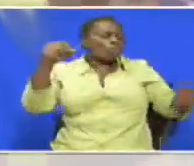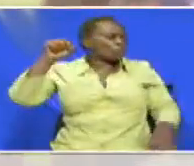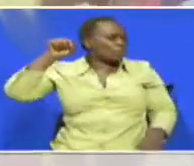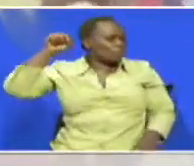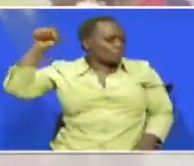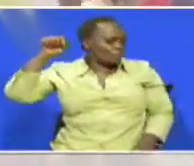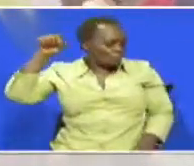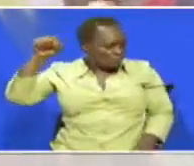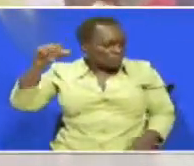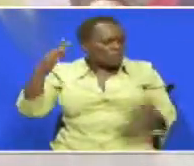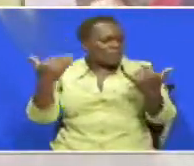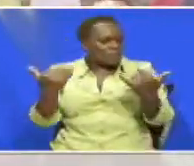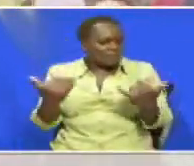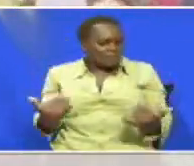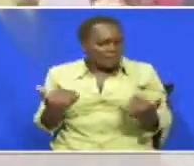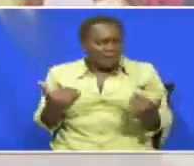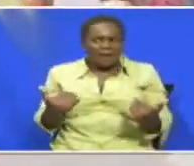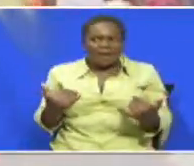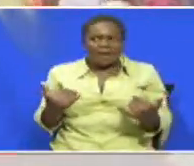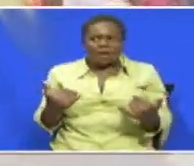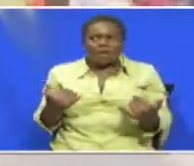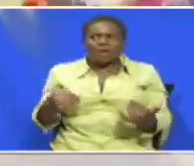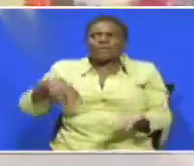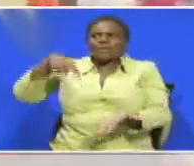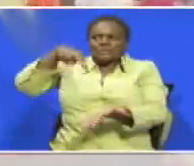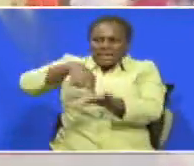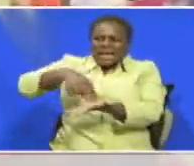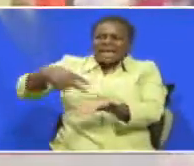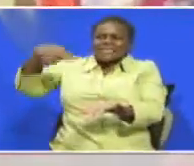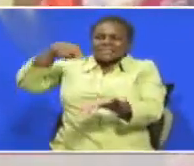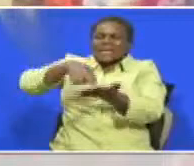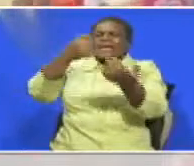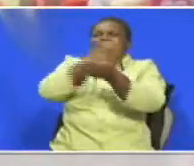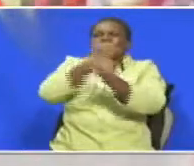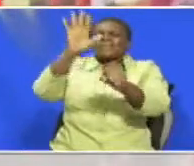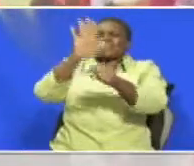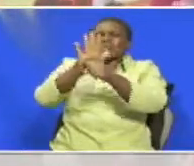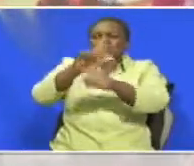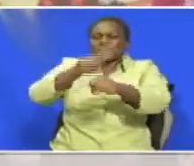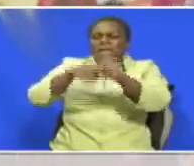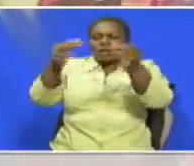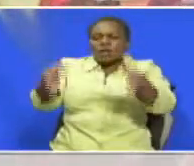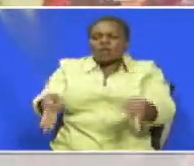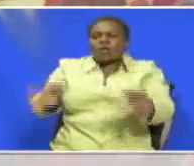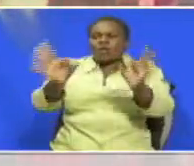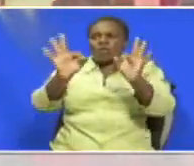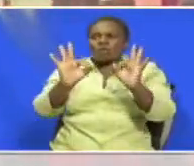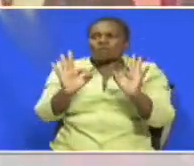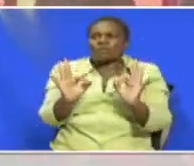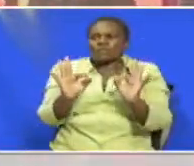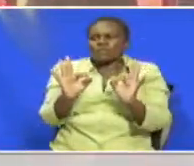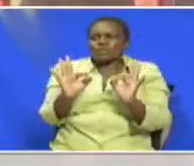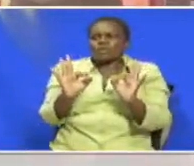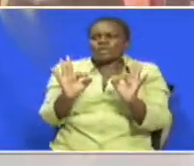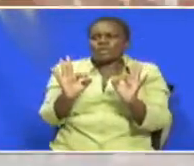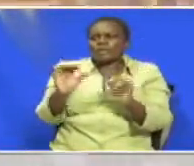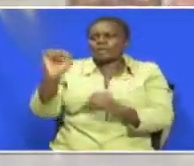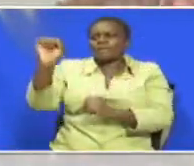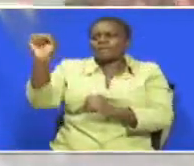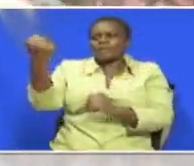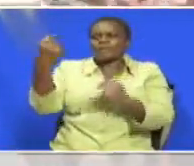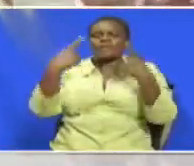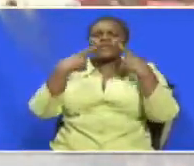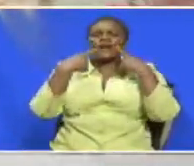politics, and now perennial presidential candidate Raila Odinga will be officially dropping his fifth declaration